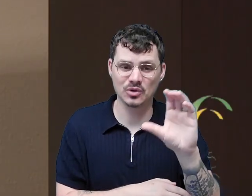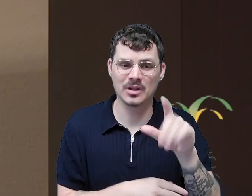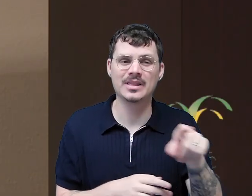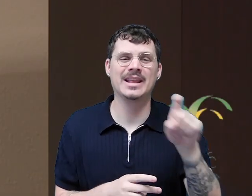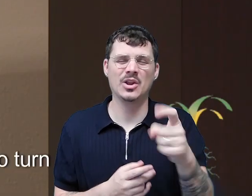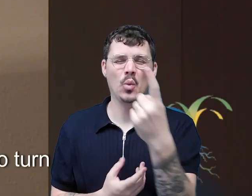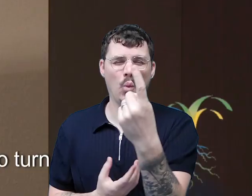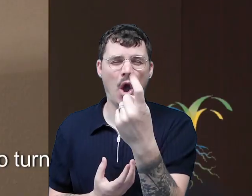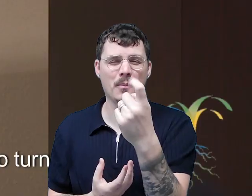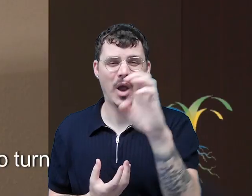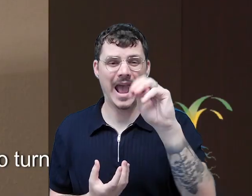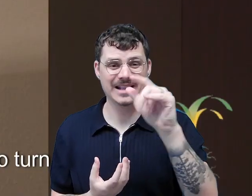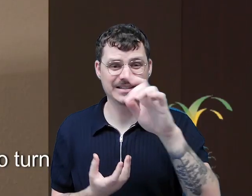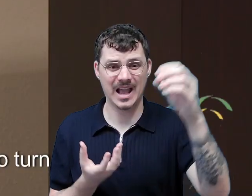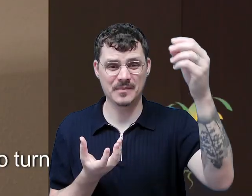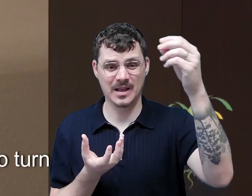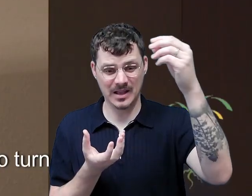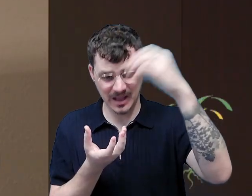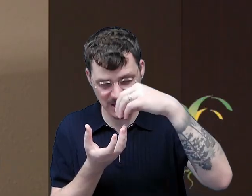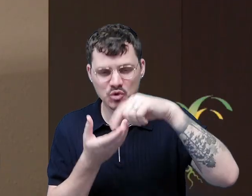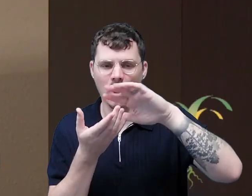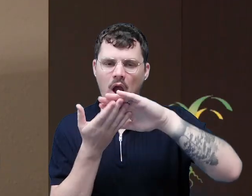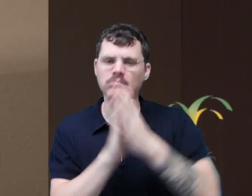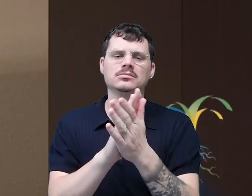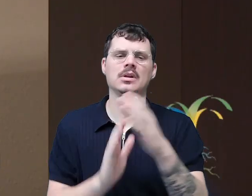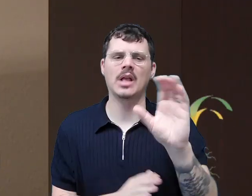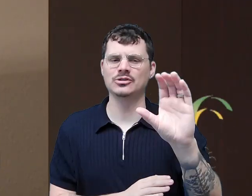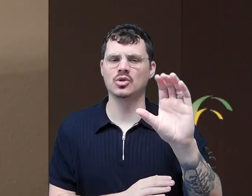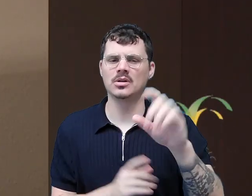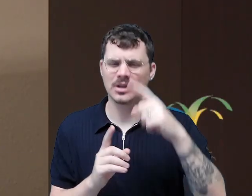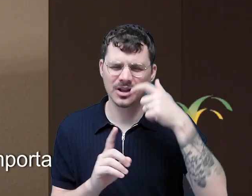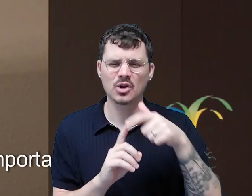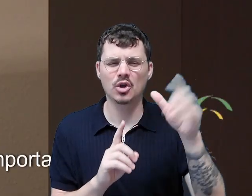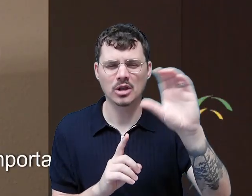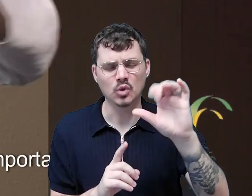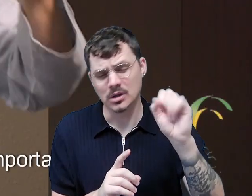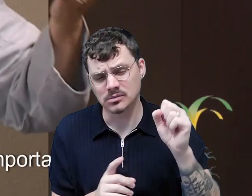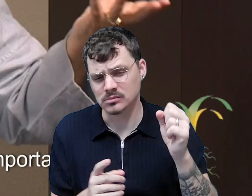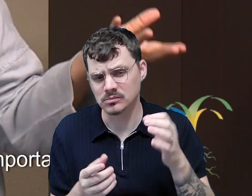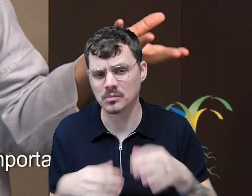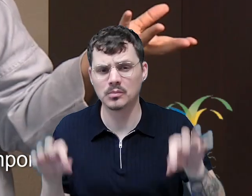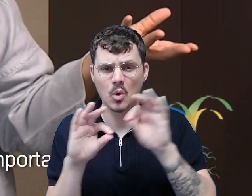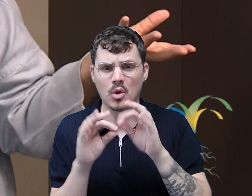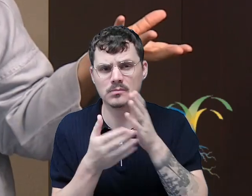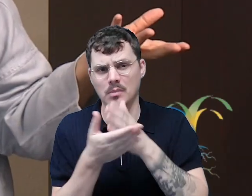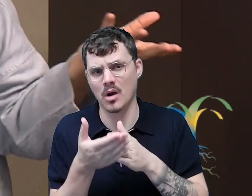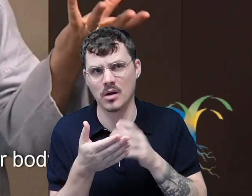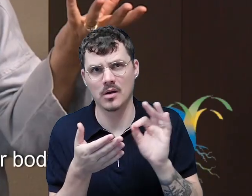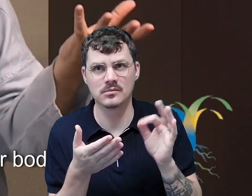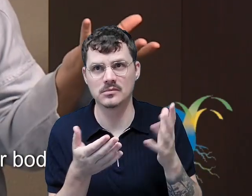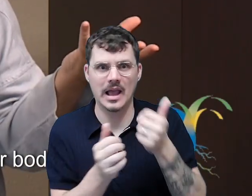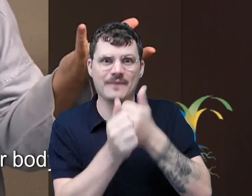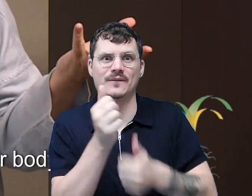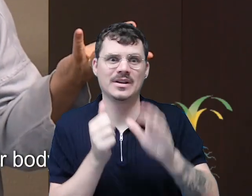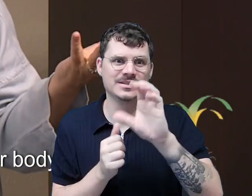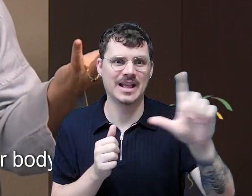7-dehydrocholesterol. And they need one more enzyme to turn it into proper pure cholesterol, because cholesterol is kind of an important